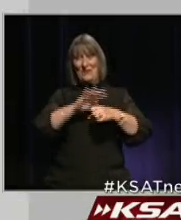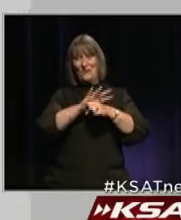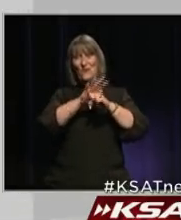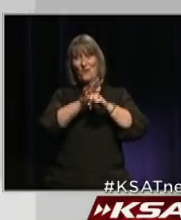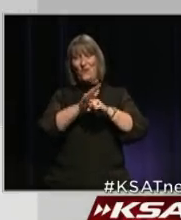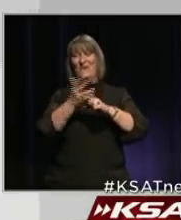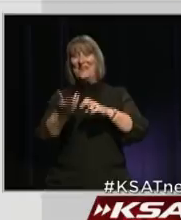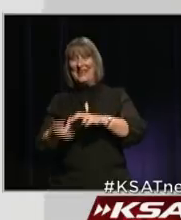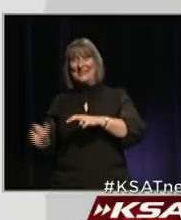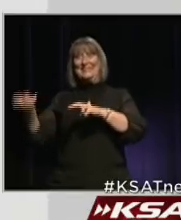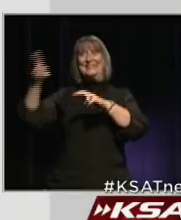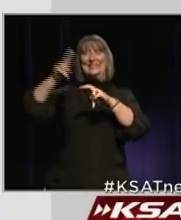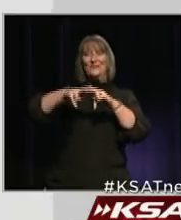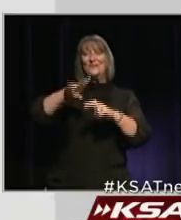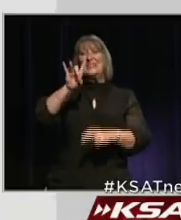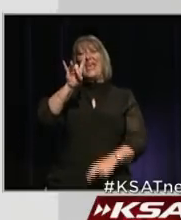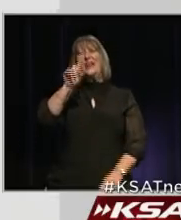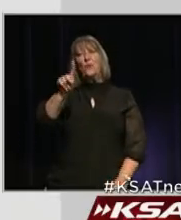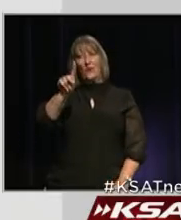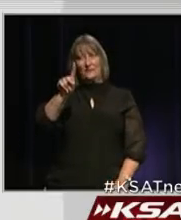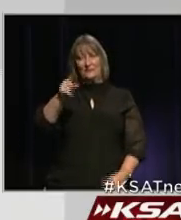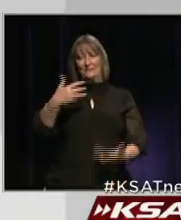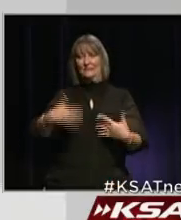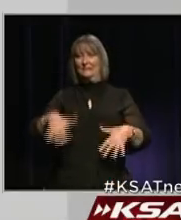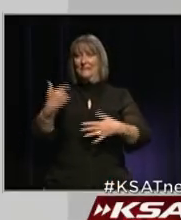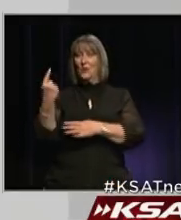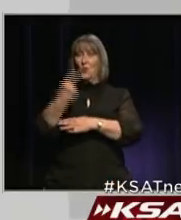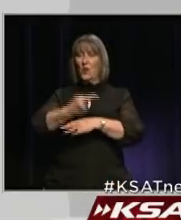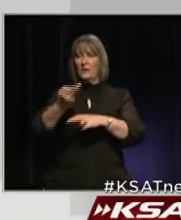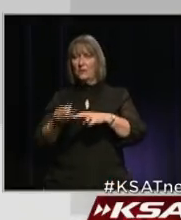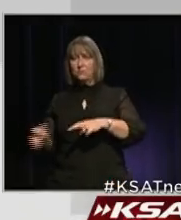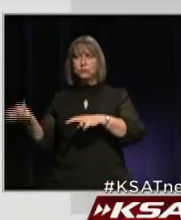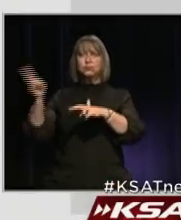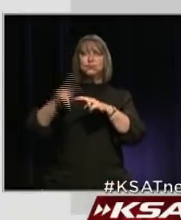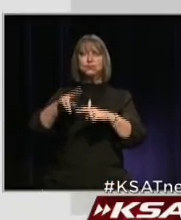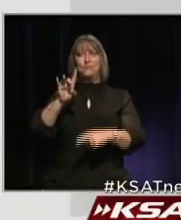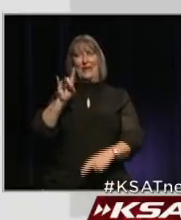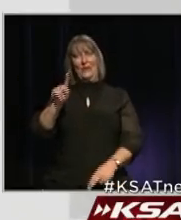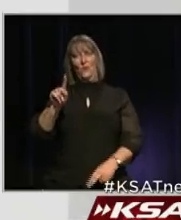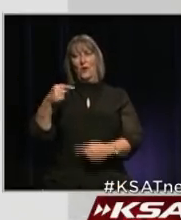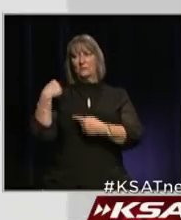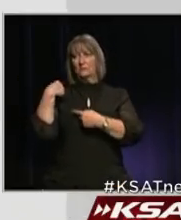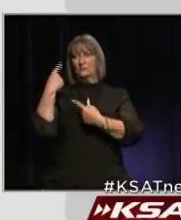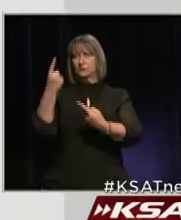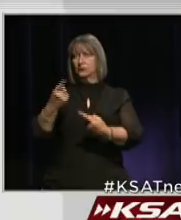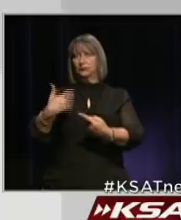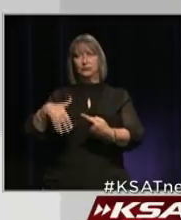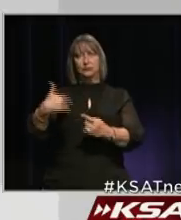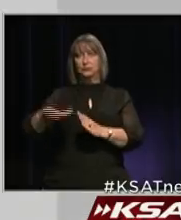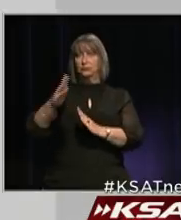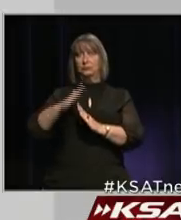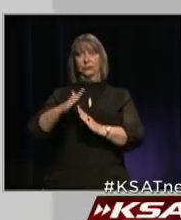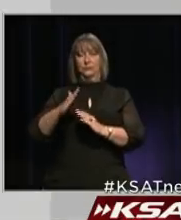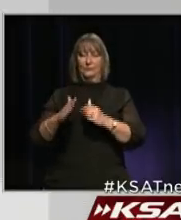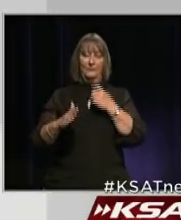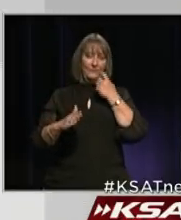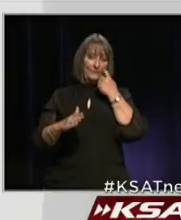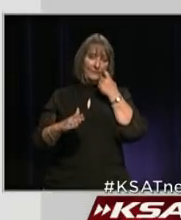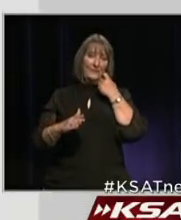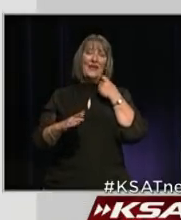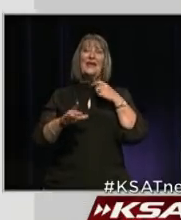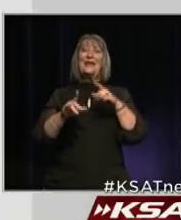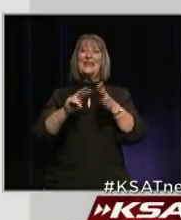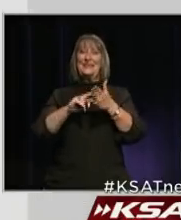up 81 from yesterday. I think that is our largest single-day increase during this pandemic. That's an increase also